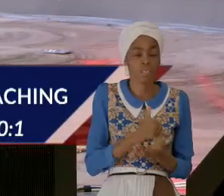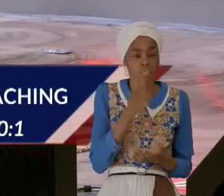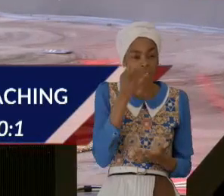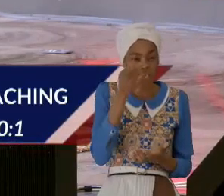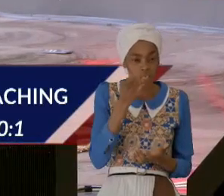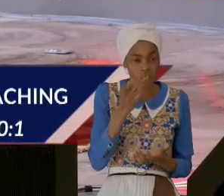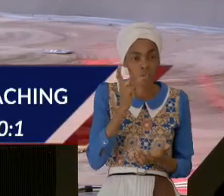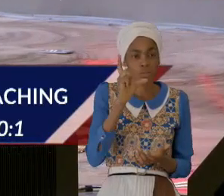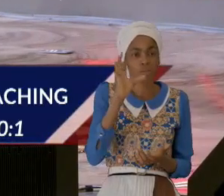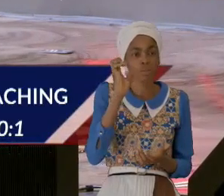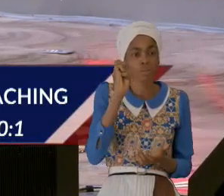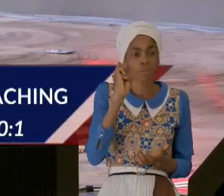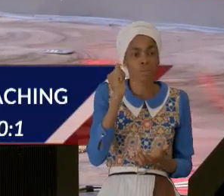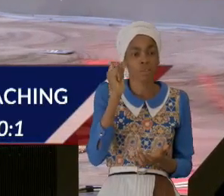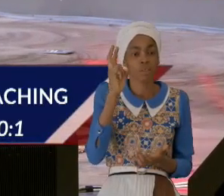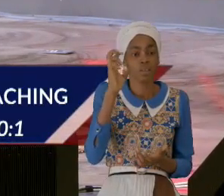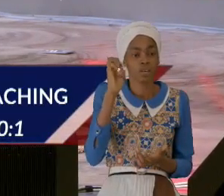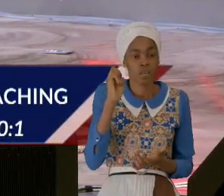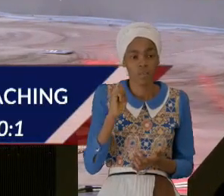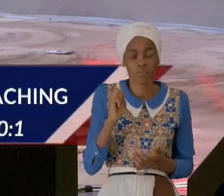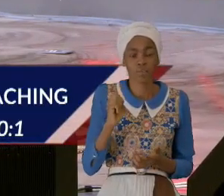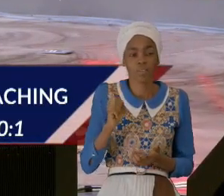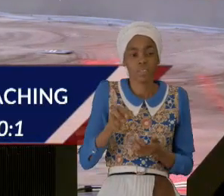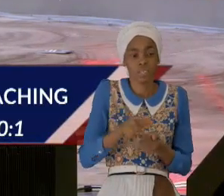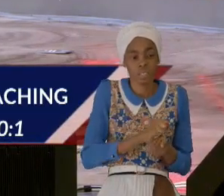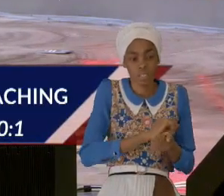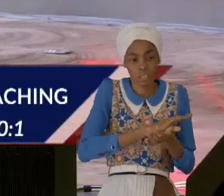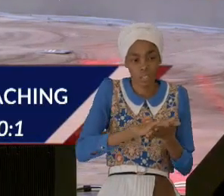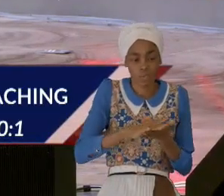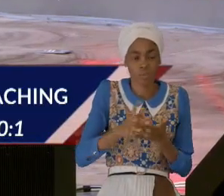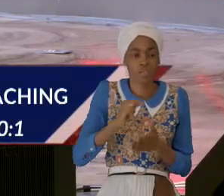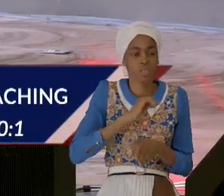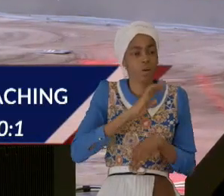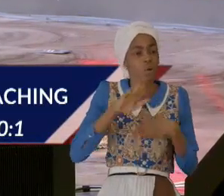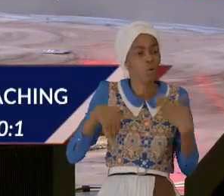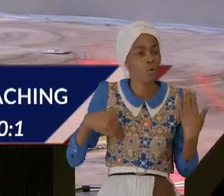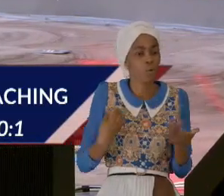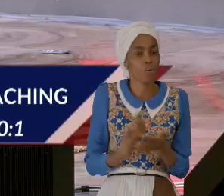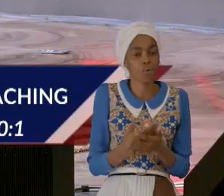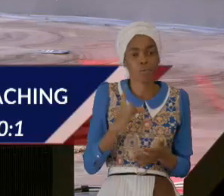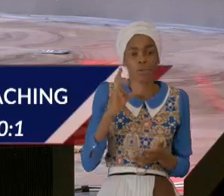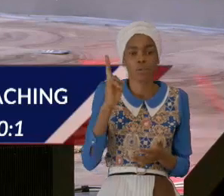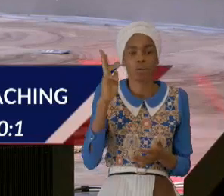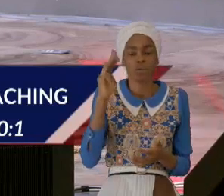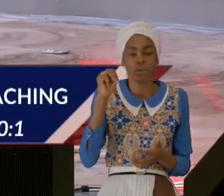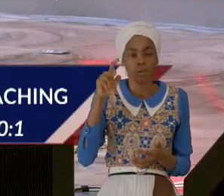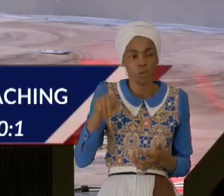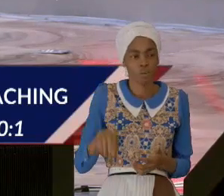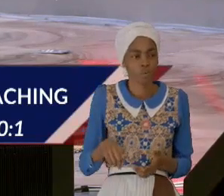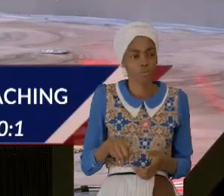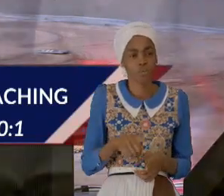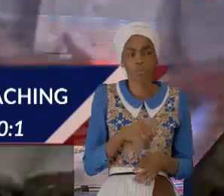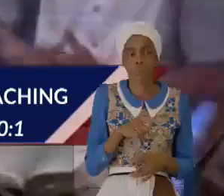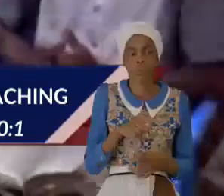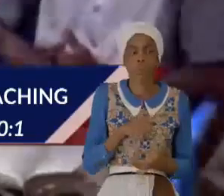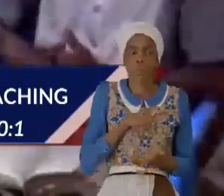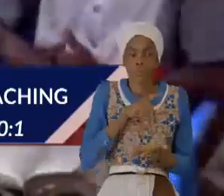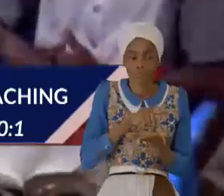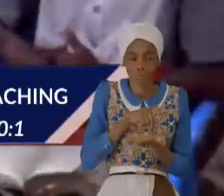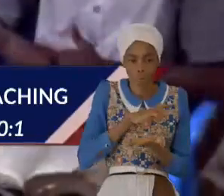leaven leaveneth the whole lump? Look at verse 7. It says, purge